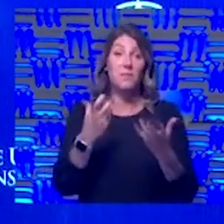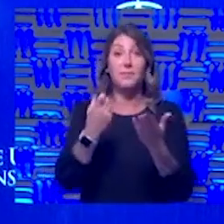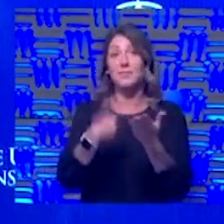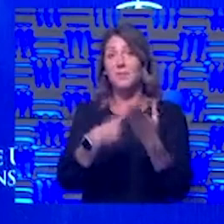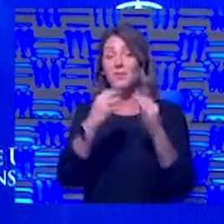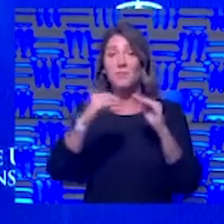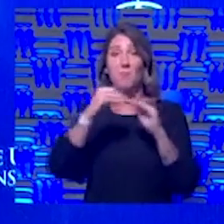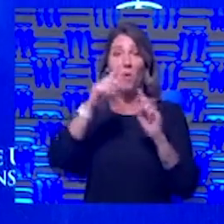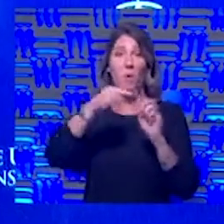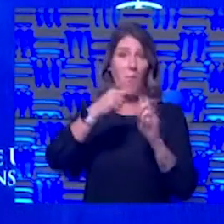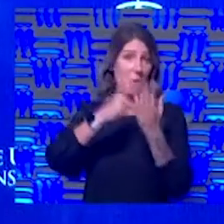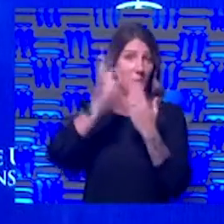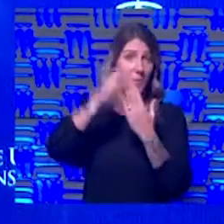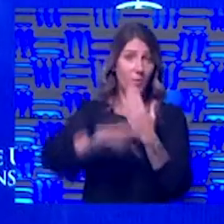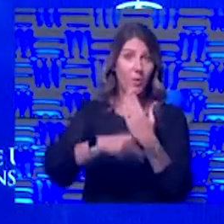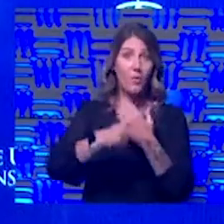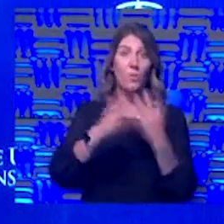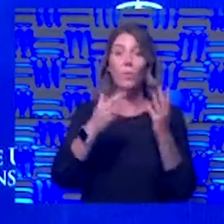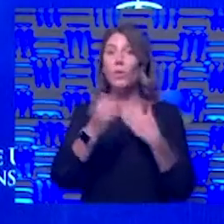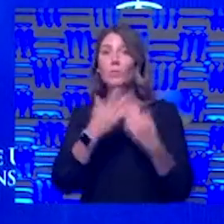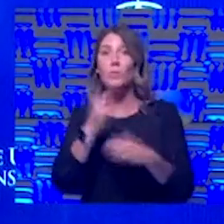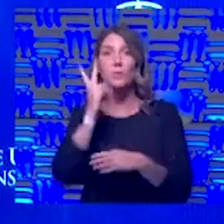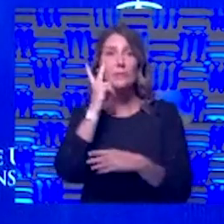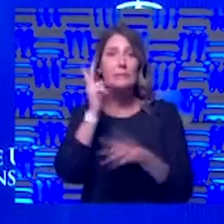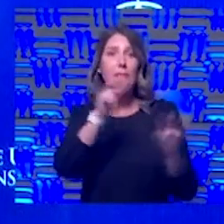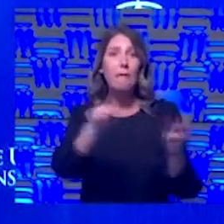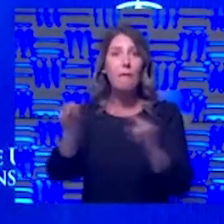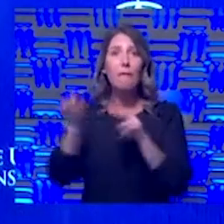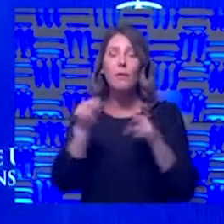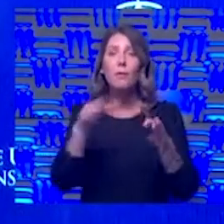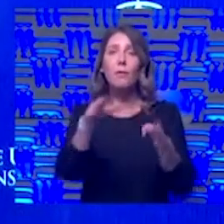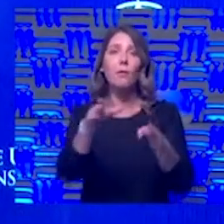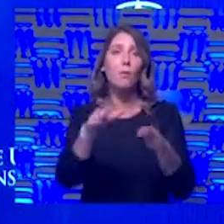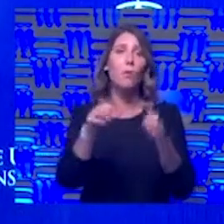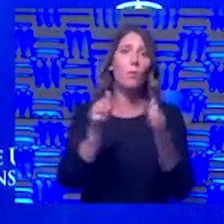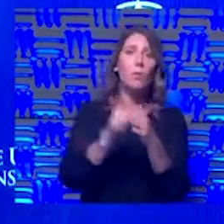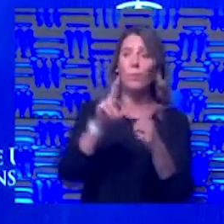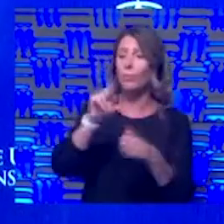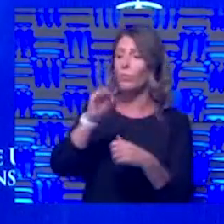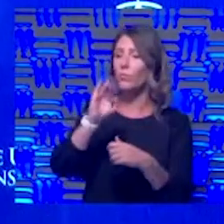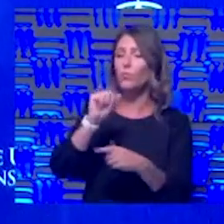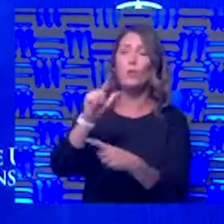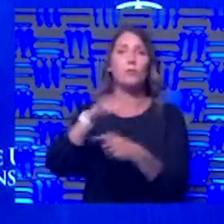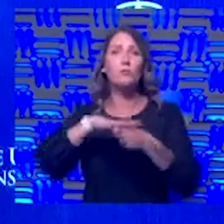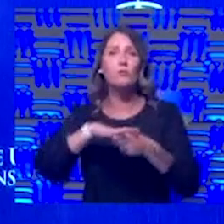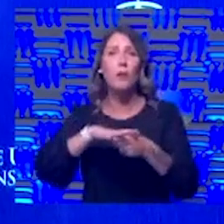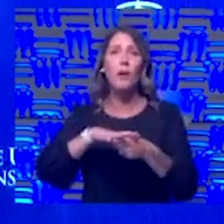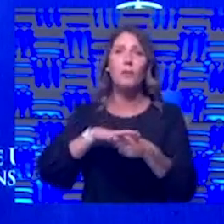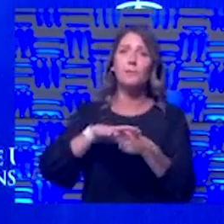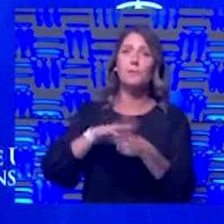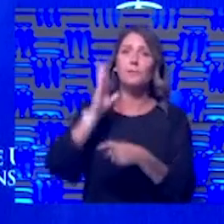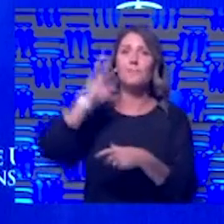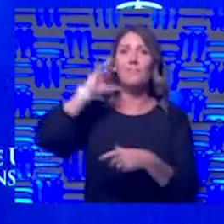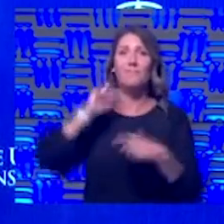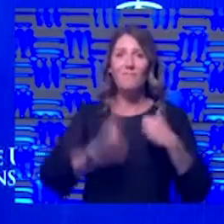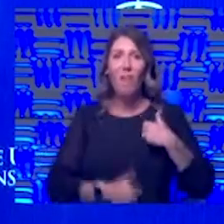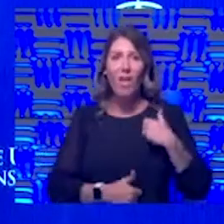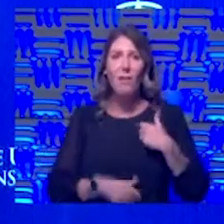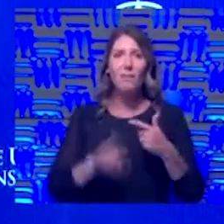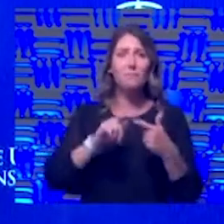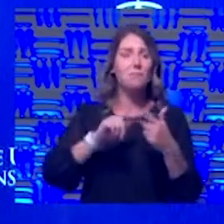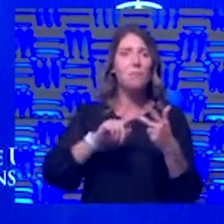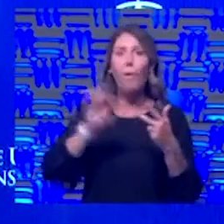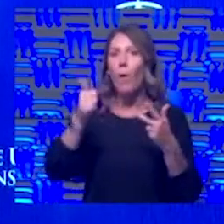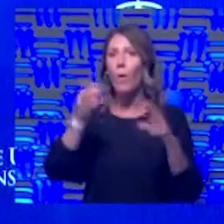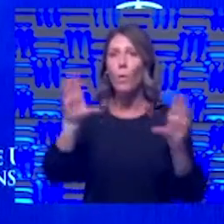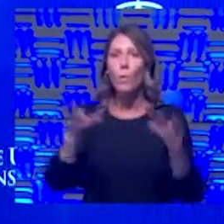this program, whether it's what we're seeing in the streets around racial stress or veterans or other groups. These are things we